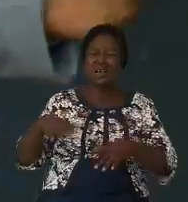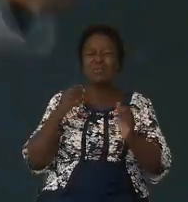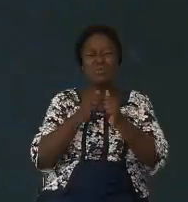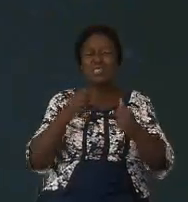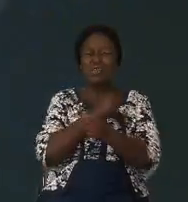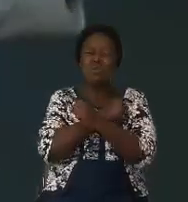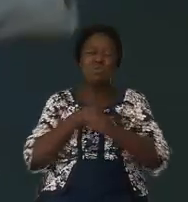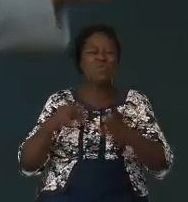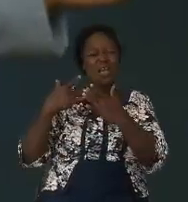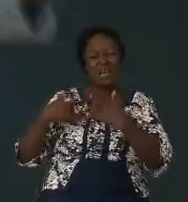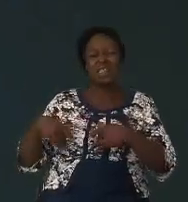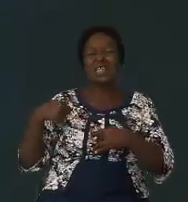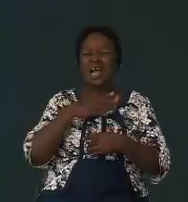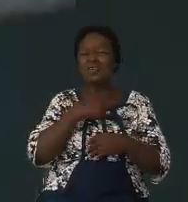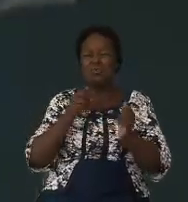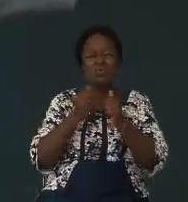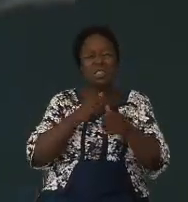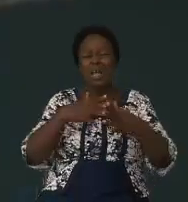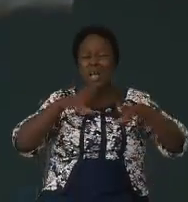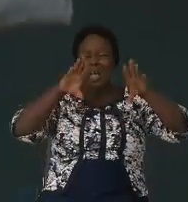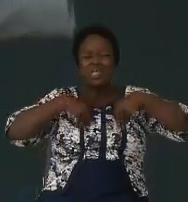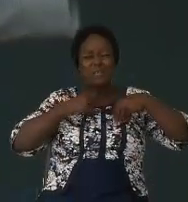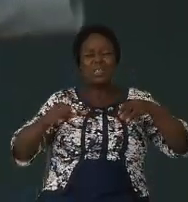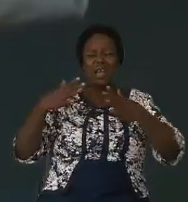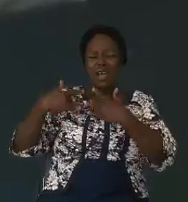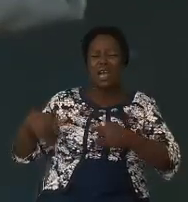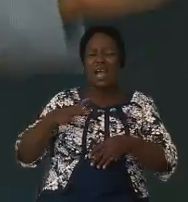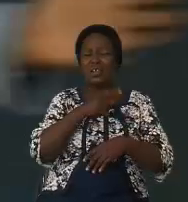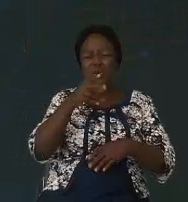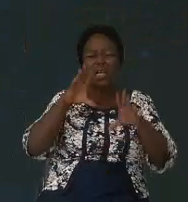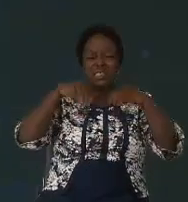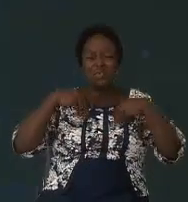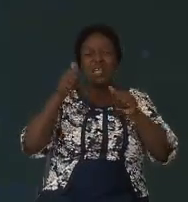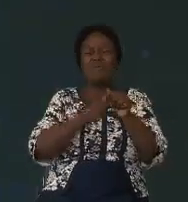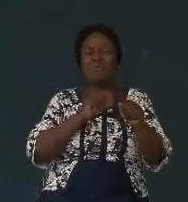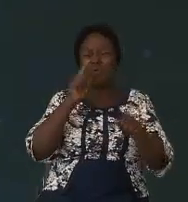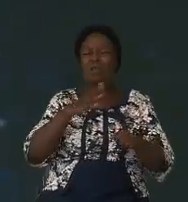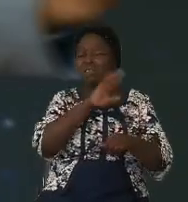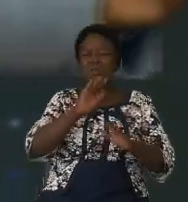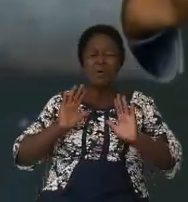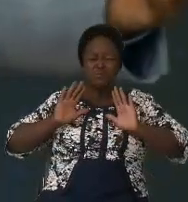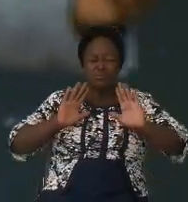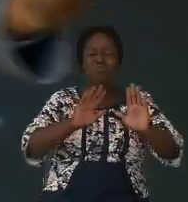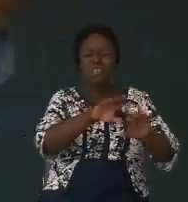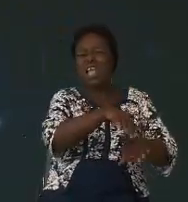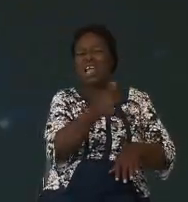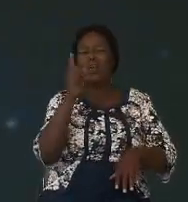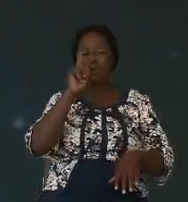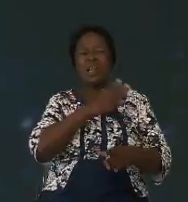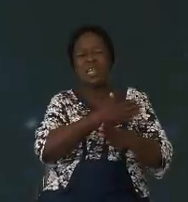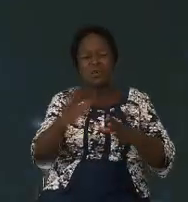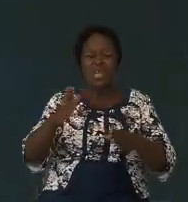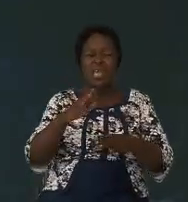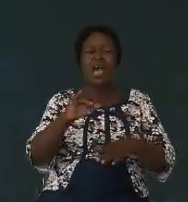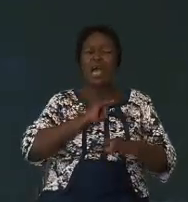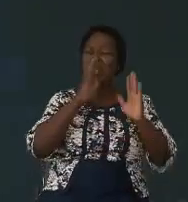God with a big heart, with a loving heart, and with an accepting heart. And you accept everyone, and